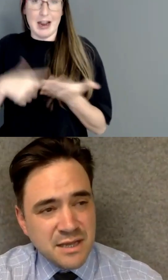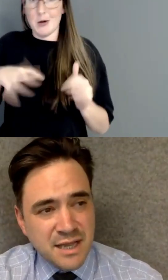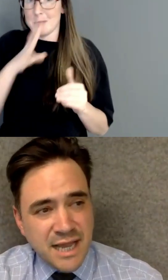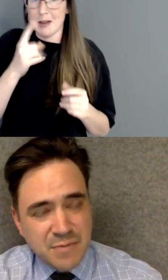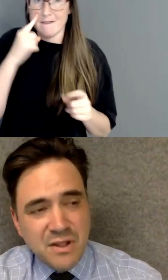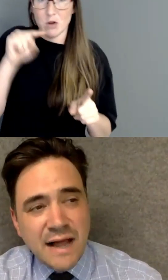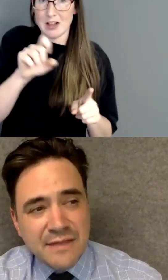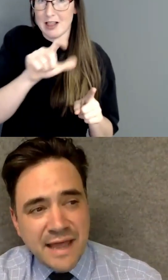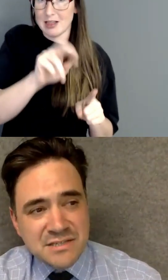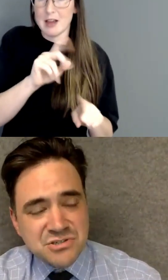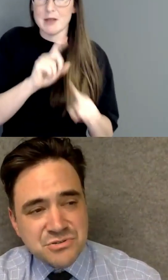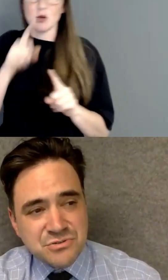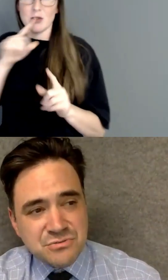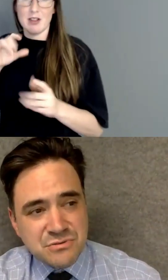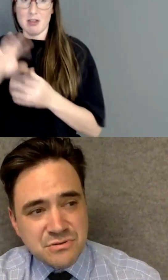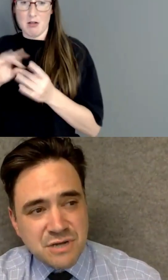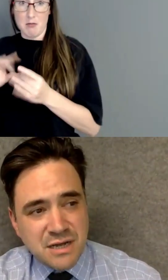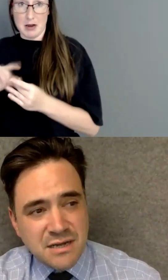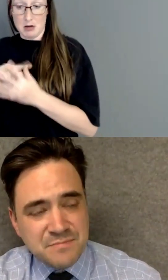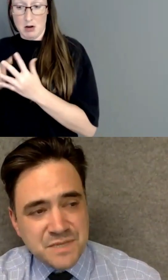Elon, and apply that to